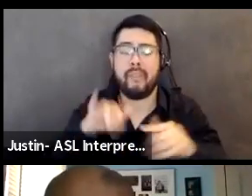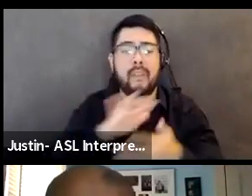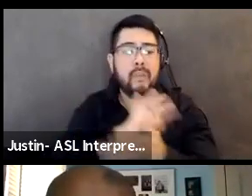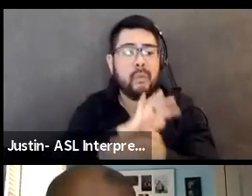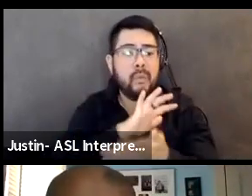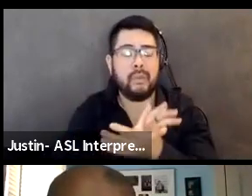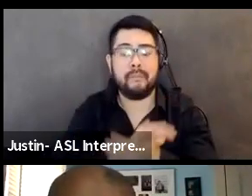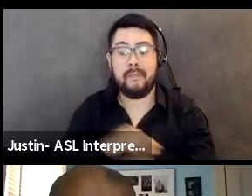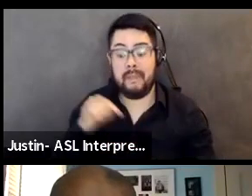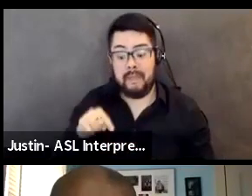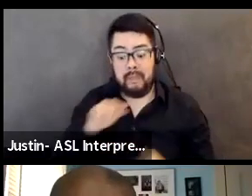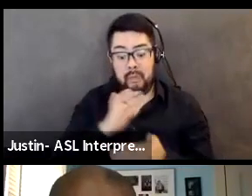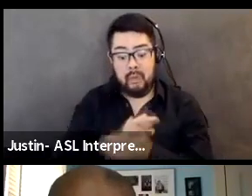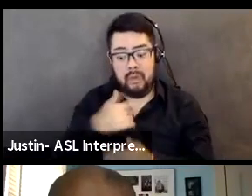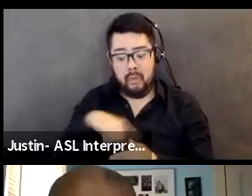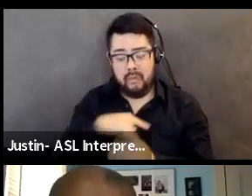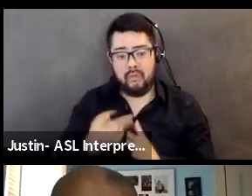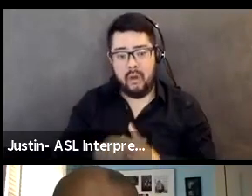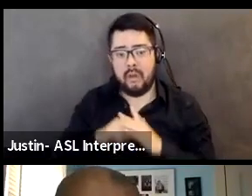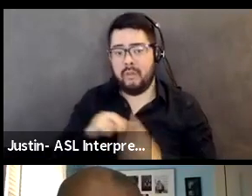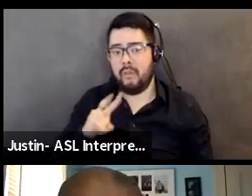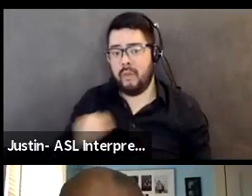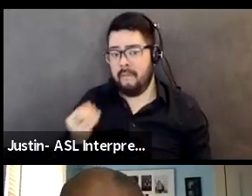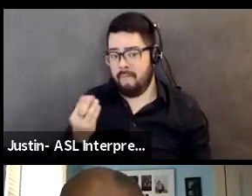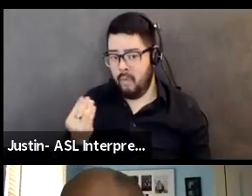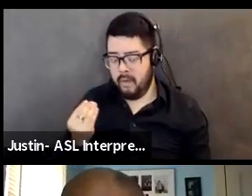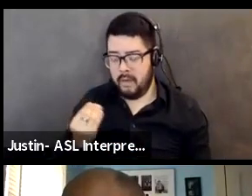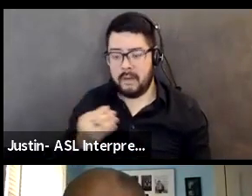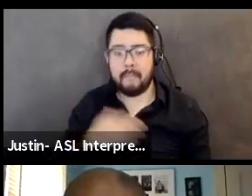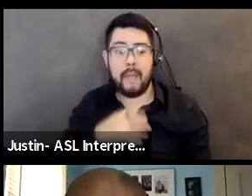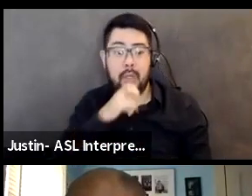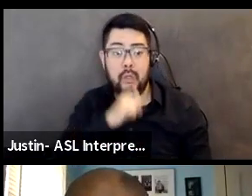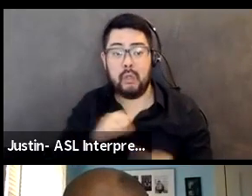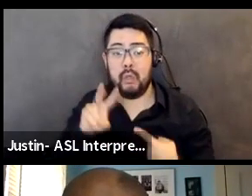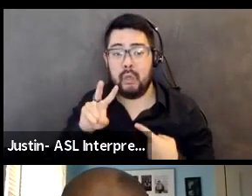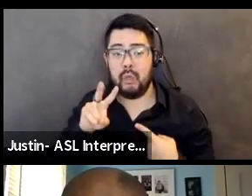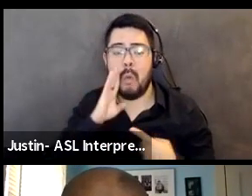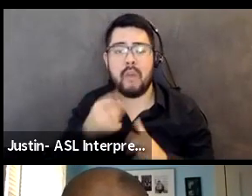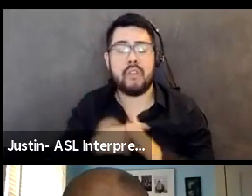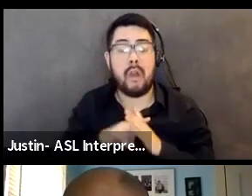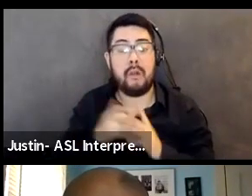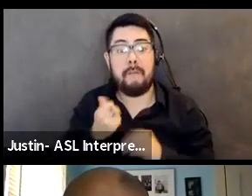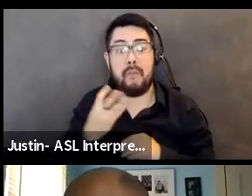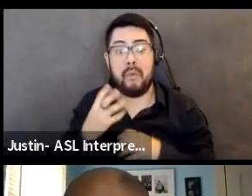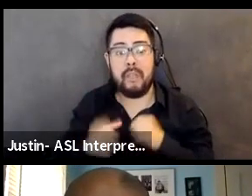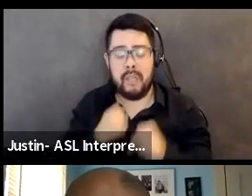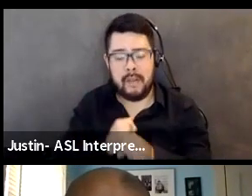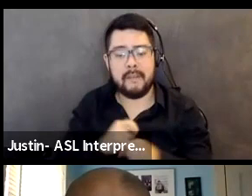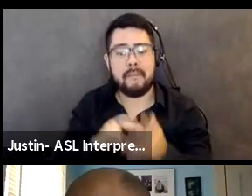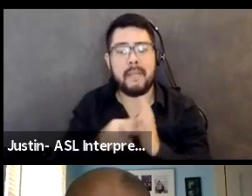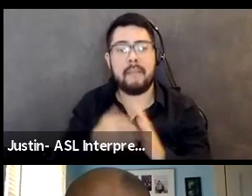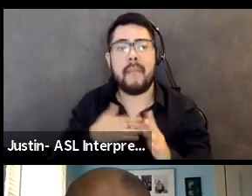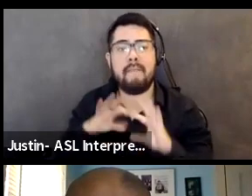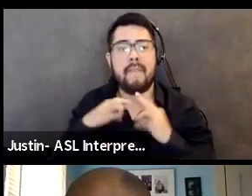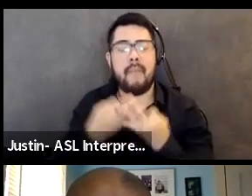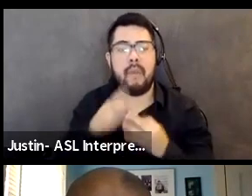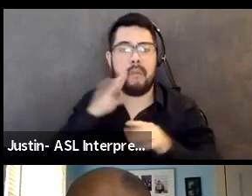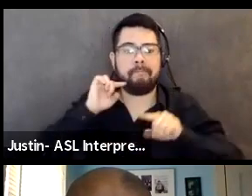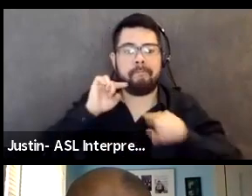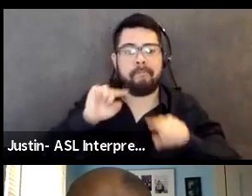school in 2014 and with my two-year-old starting in a few years my family will be at the school for the next 11